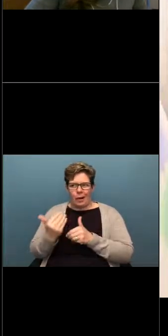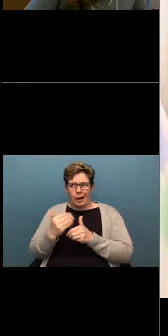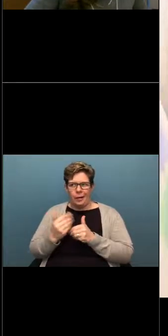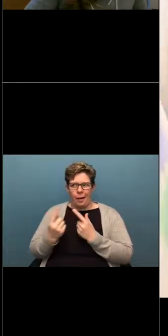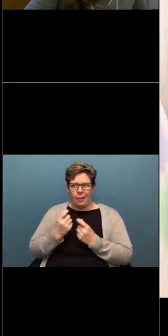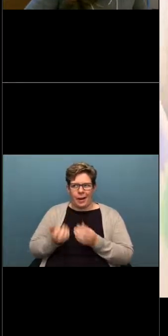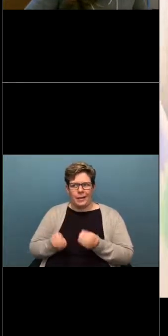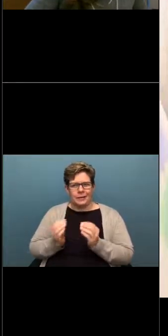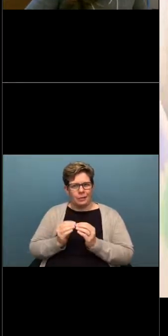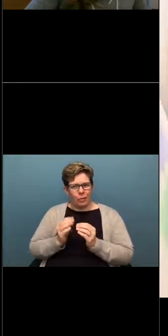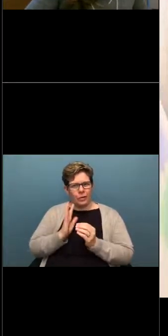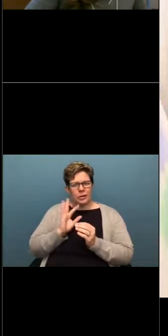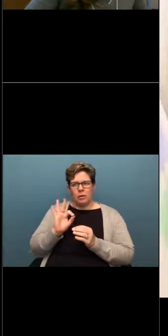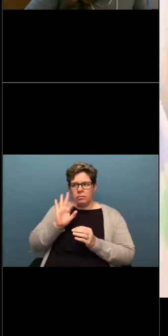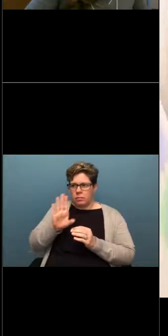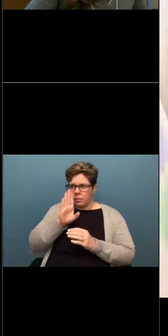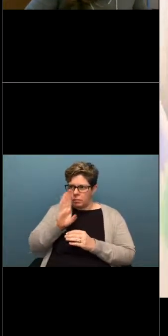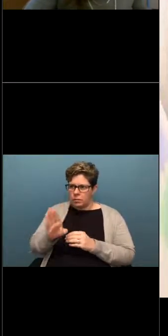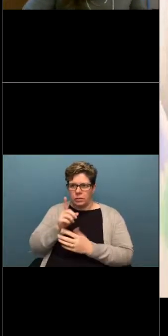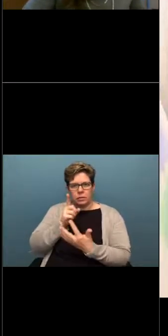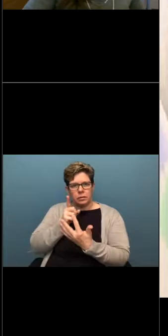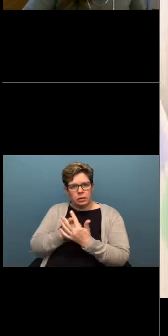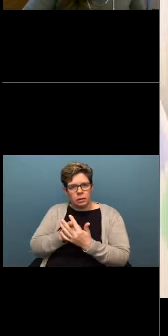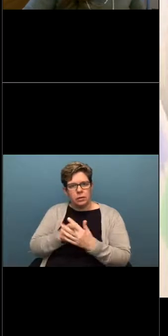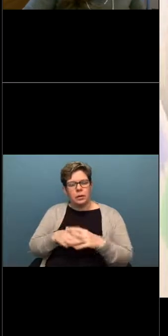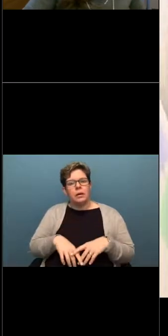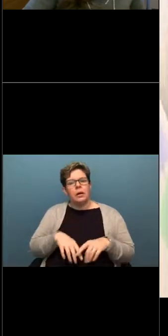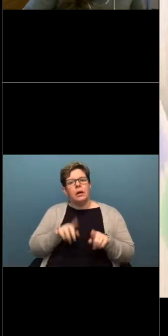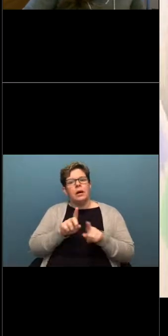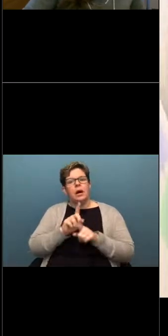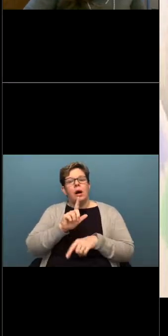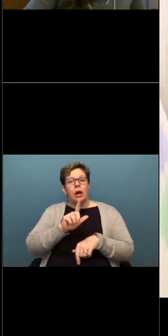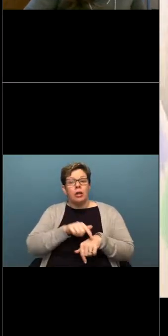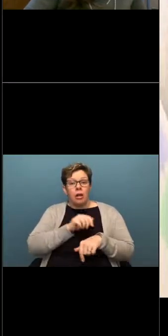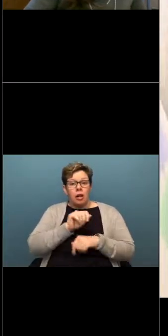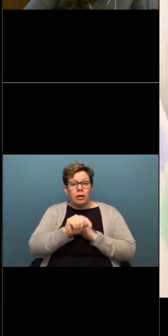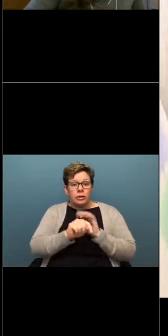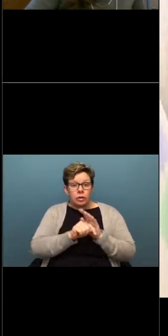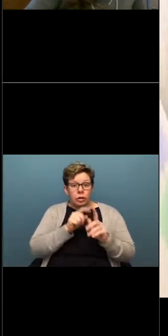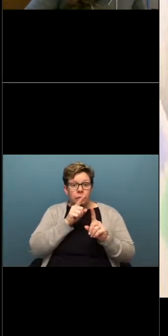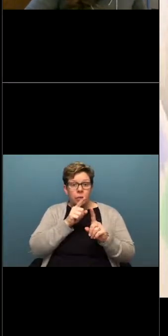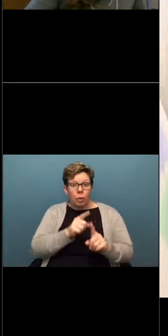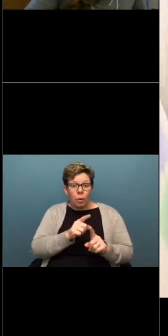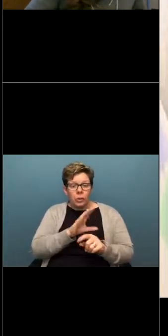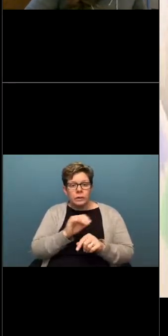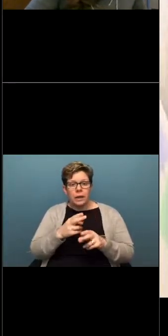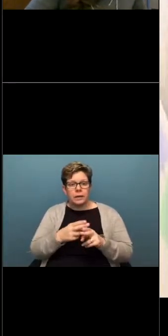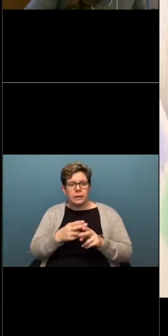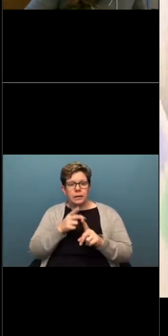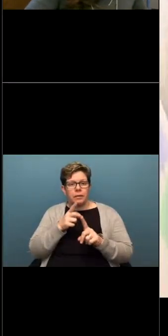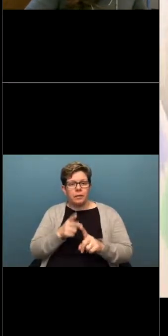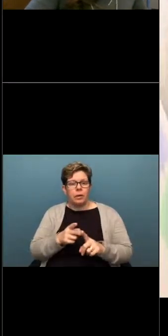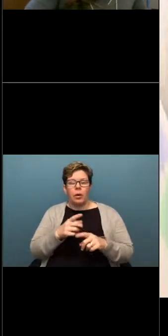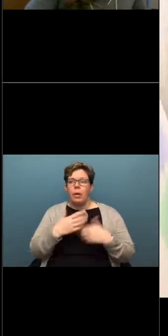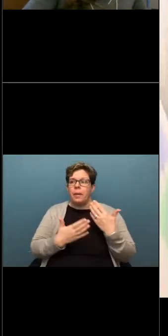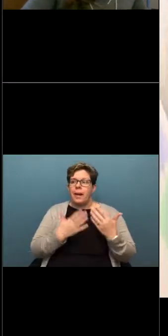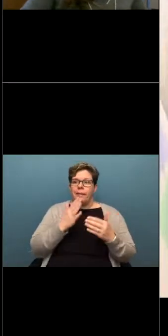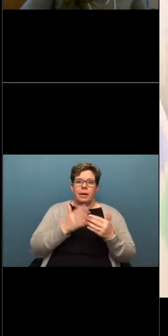So also setting near and long-term goals too. Goals for your visit, such as I want to be able to get my anxiety under better